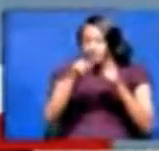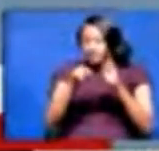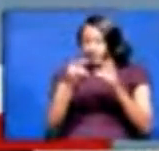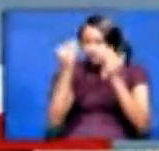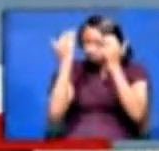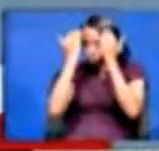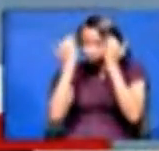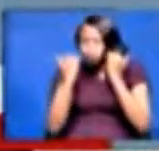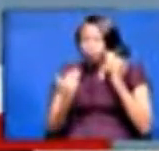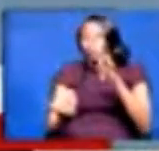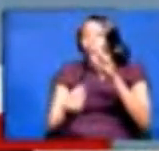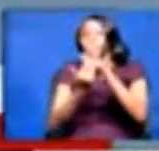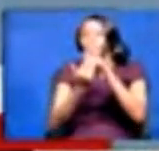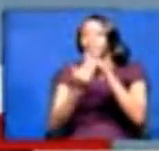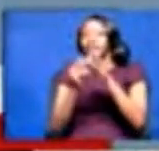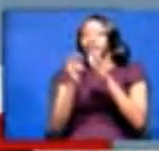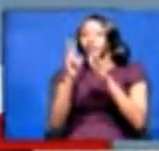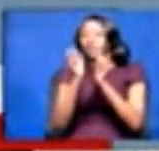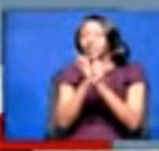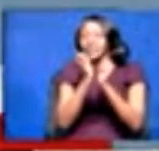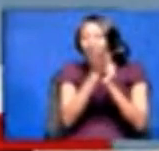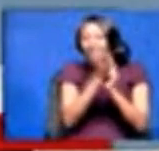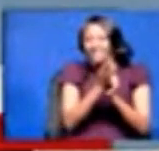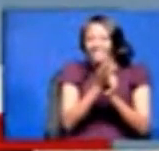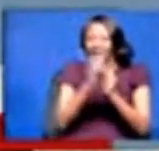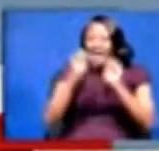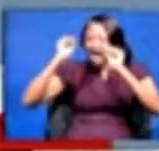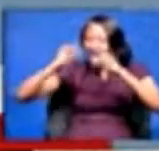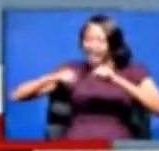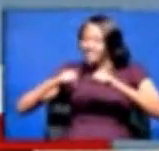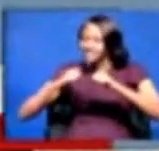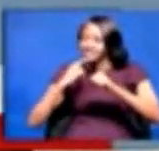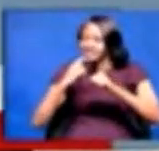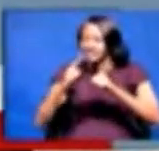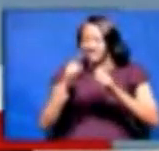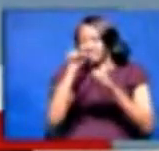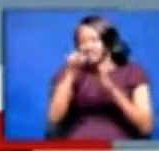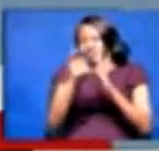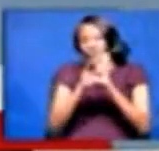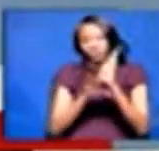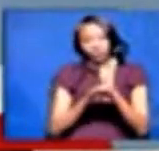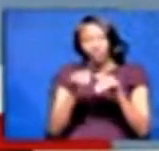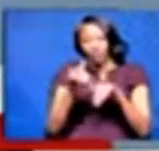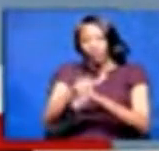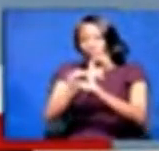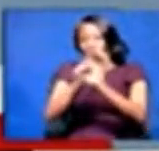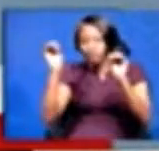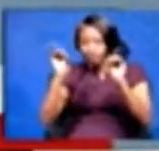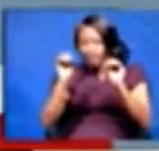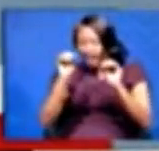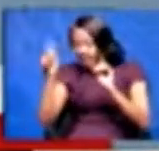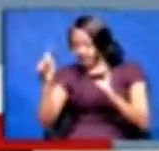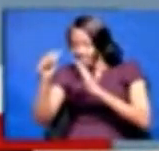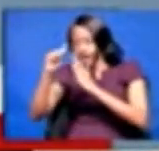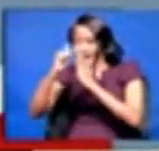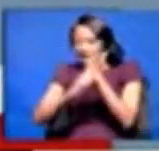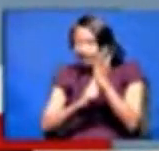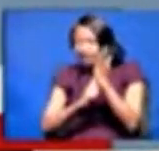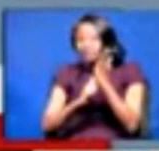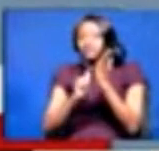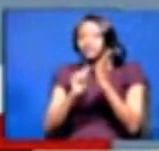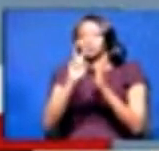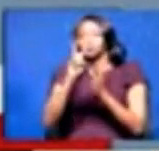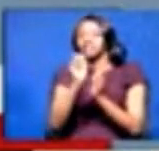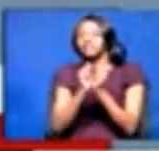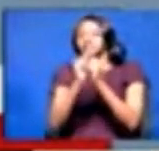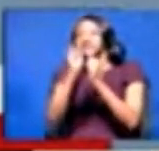act of the year 2013 to be unconstitutional. Now, there is another act of the year 2015. Mm-hmm. The NGCDF,